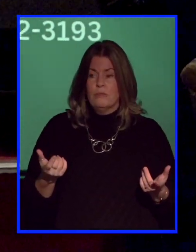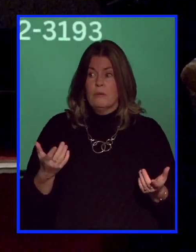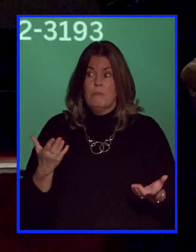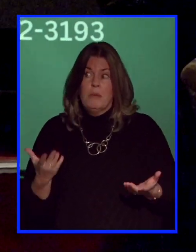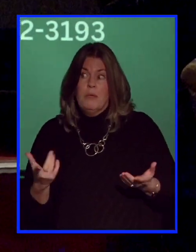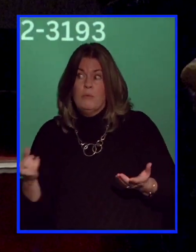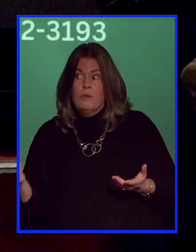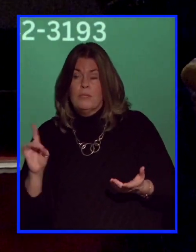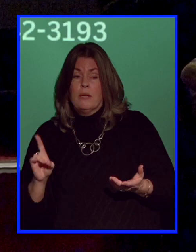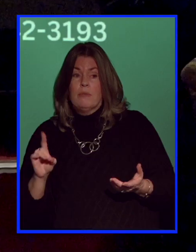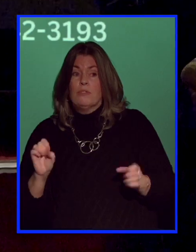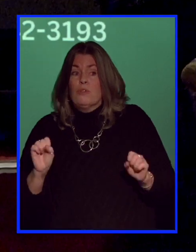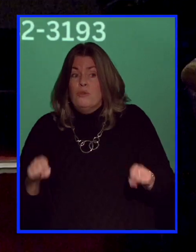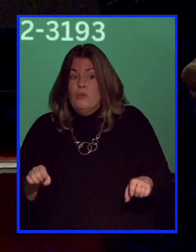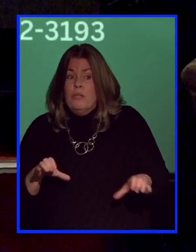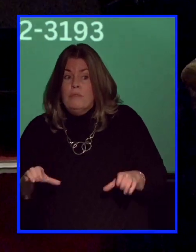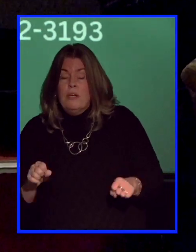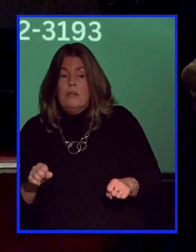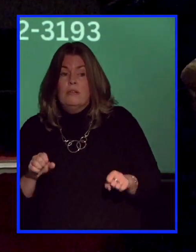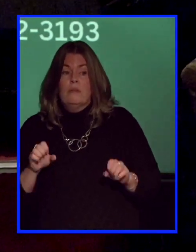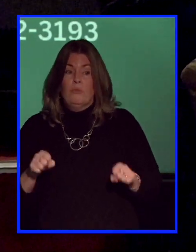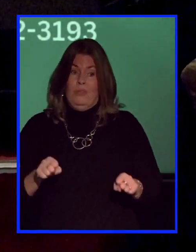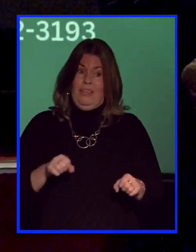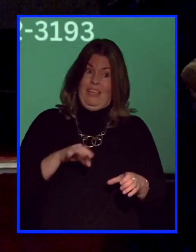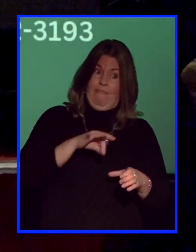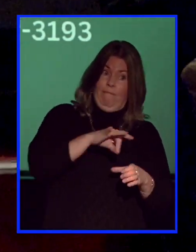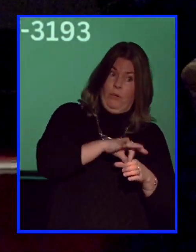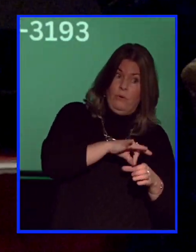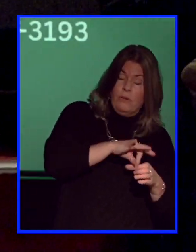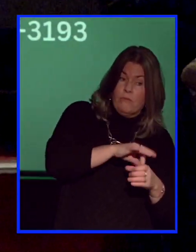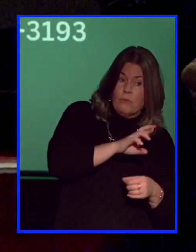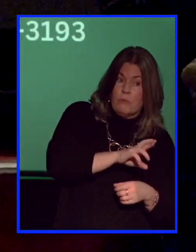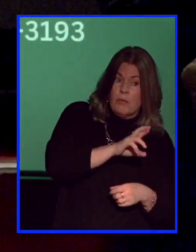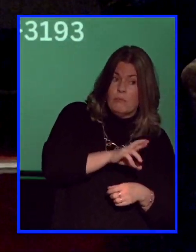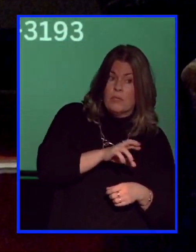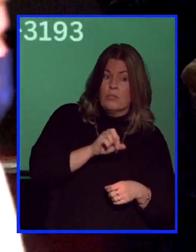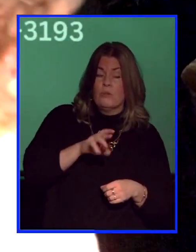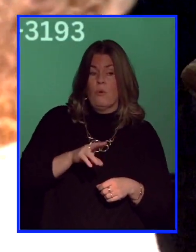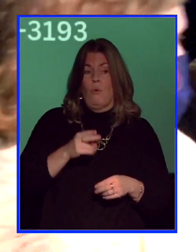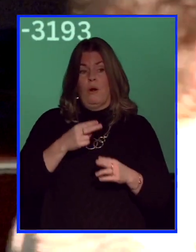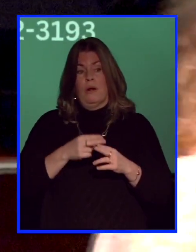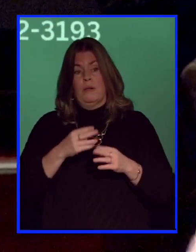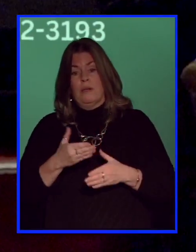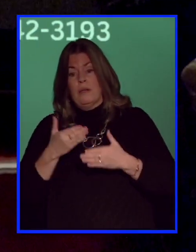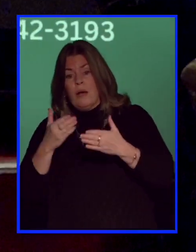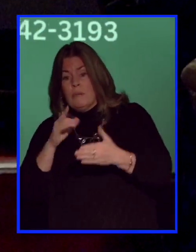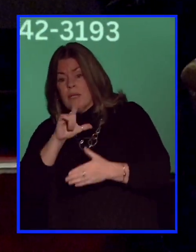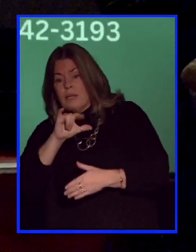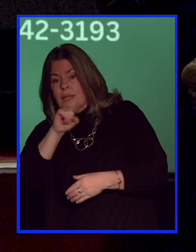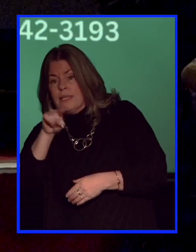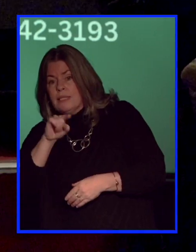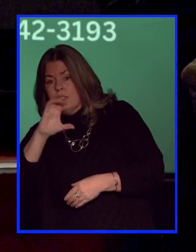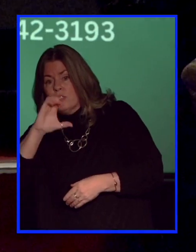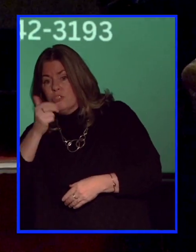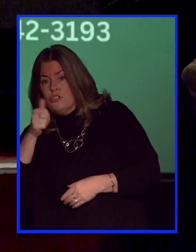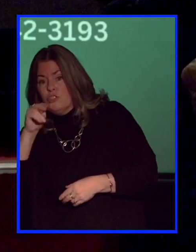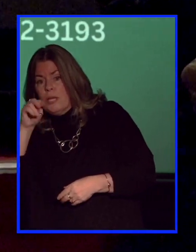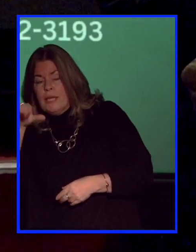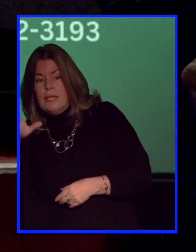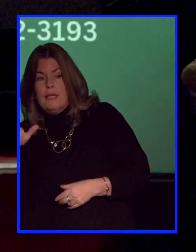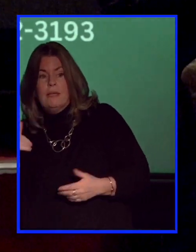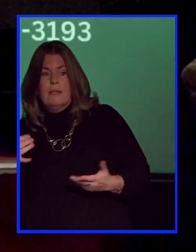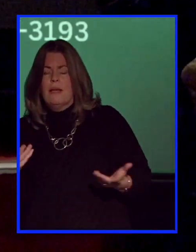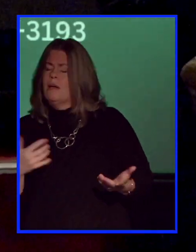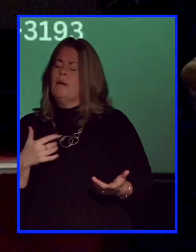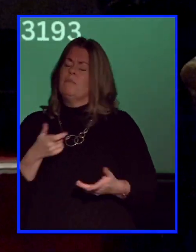done? Might they have voted for a Republican? Might they have nominated Liz Cheney or done any? I mean, I would